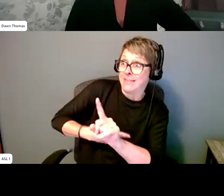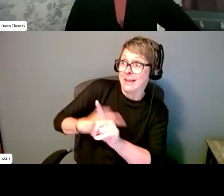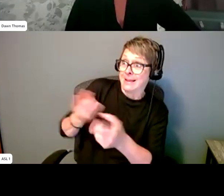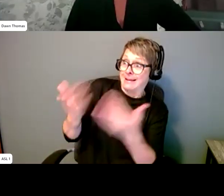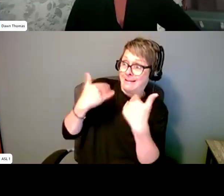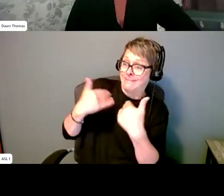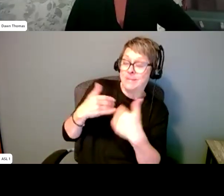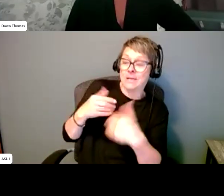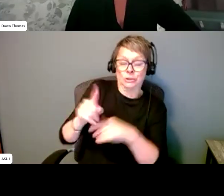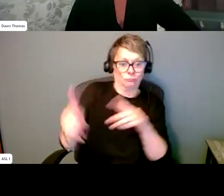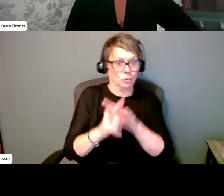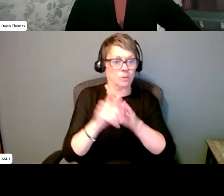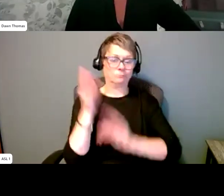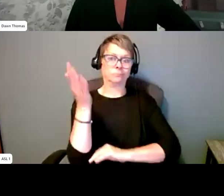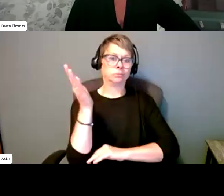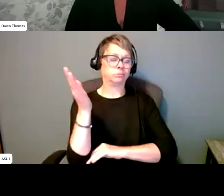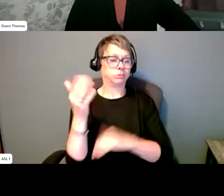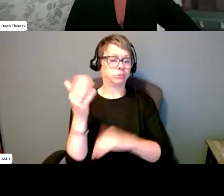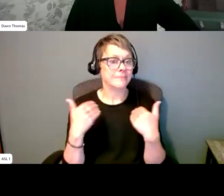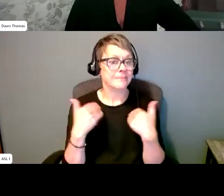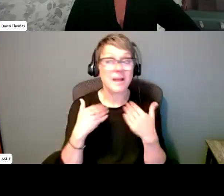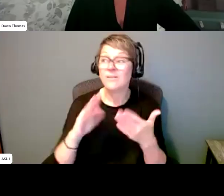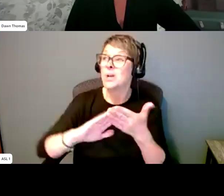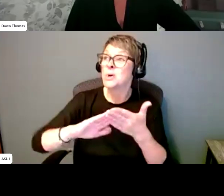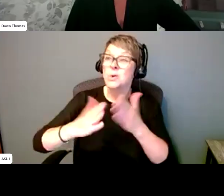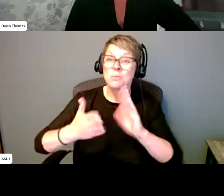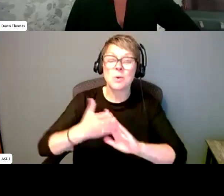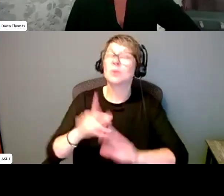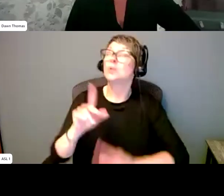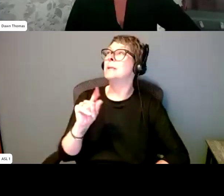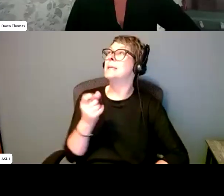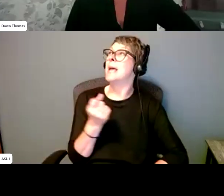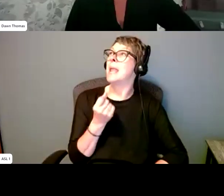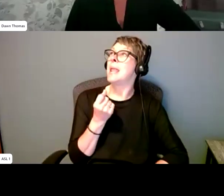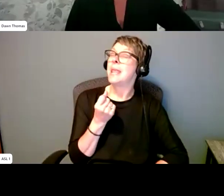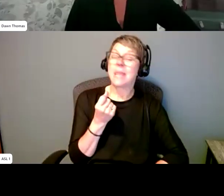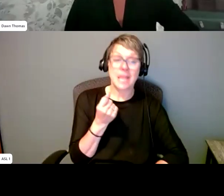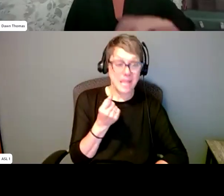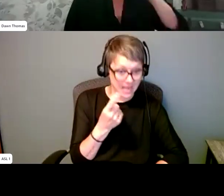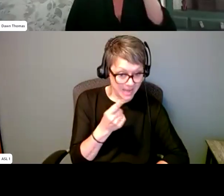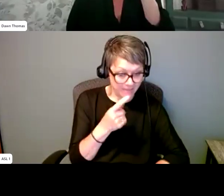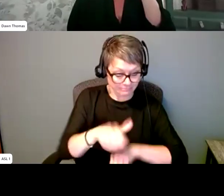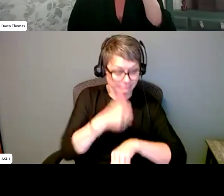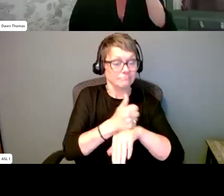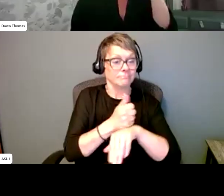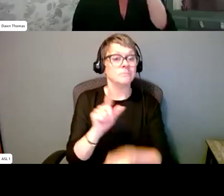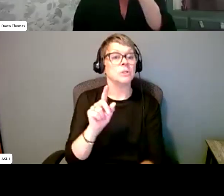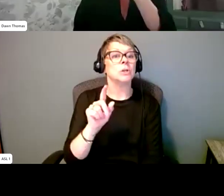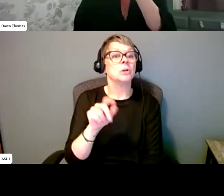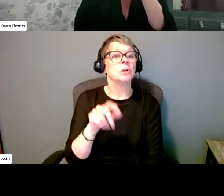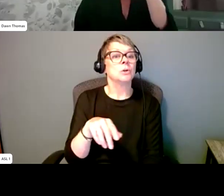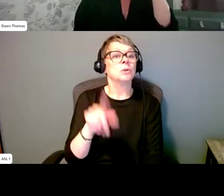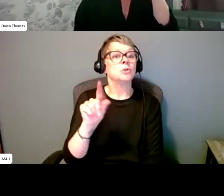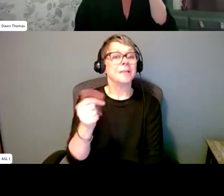community mobilized. Today, in 2011, we were designated. In 2016, some of you